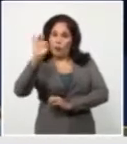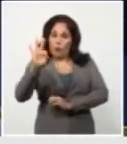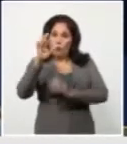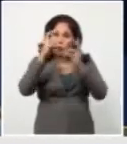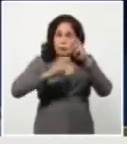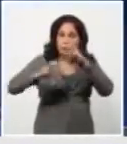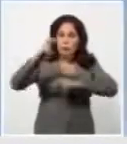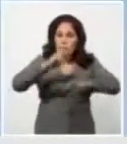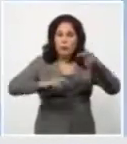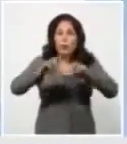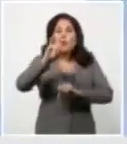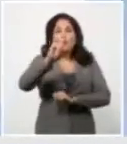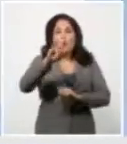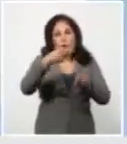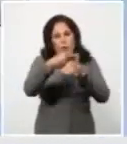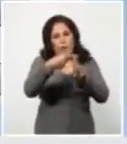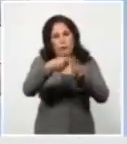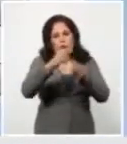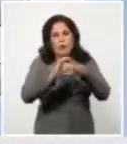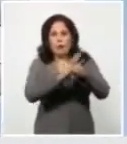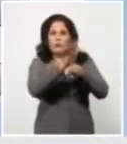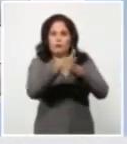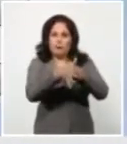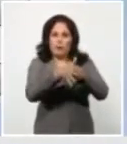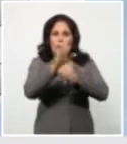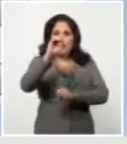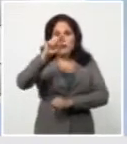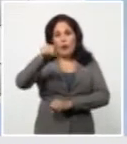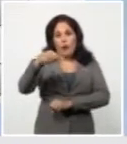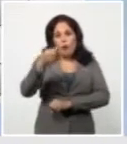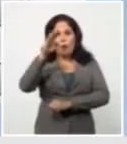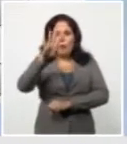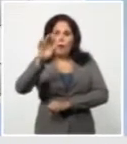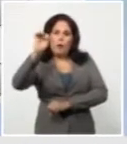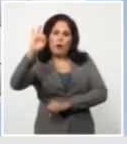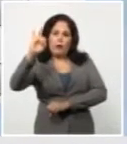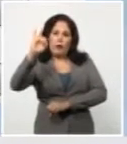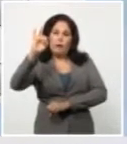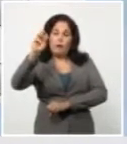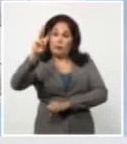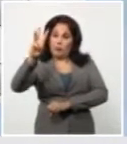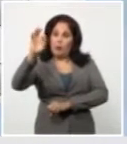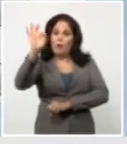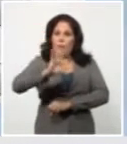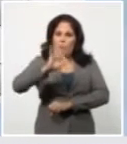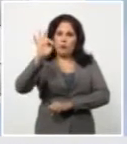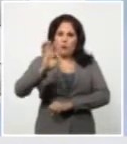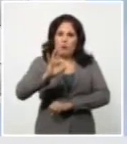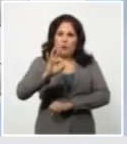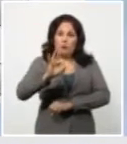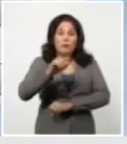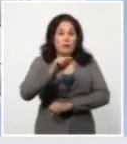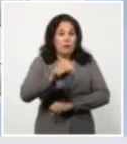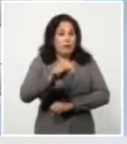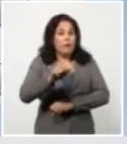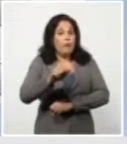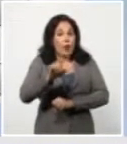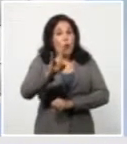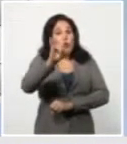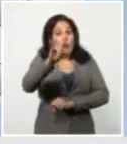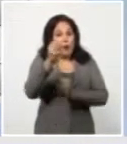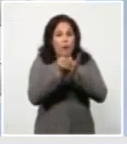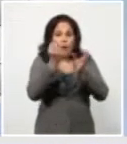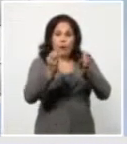As a result of the study of these 2,048 samples, 9 tested positive for COVID-19,